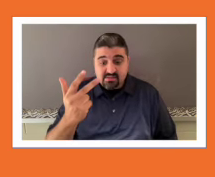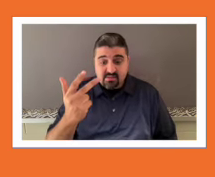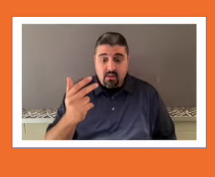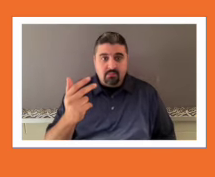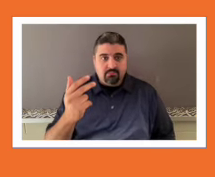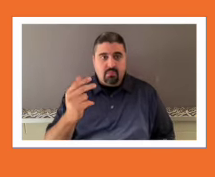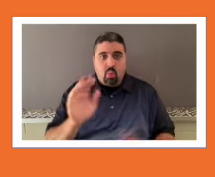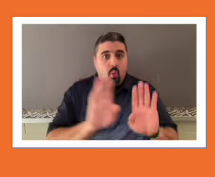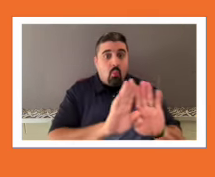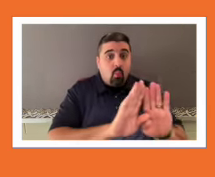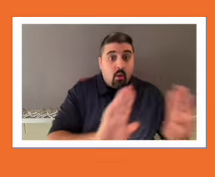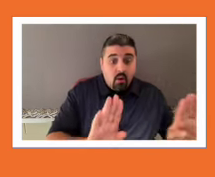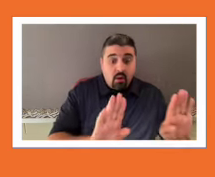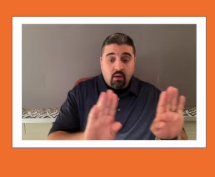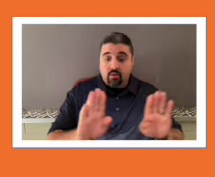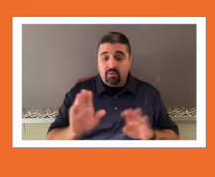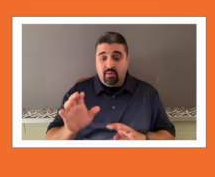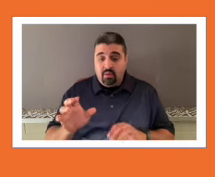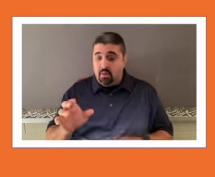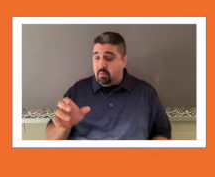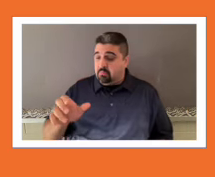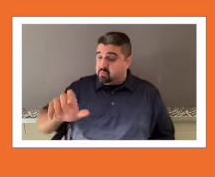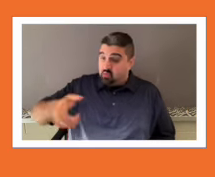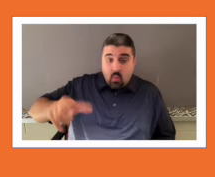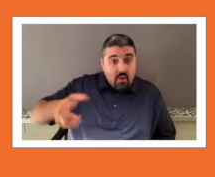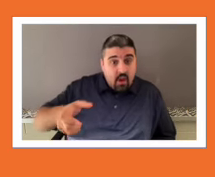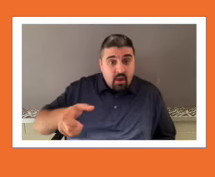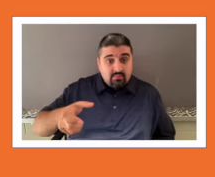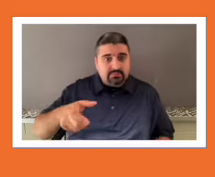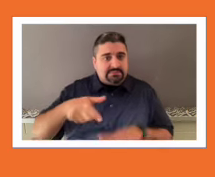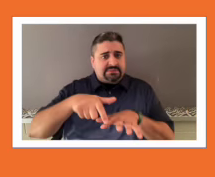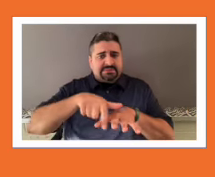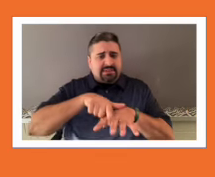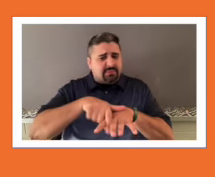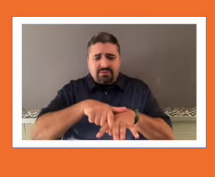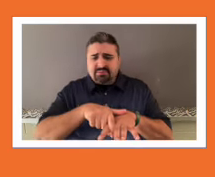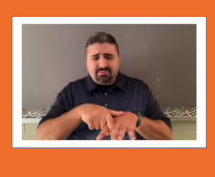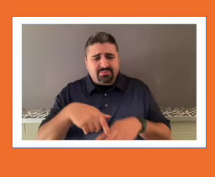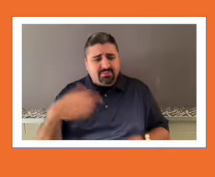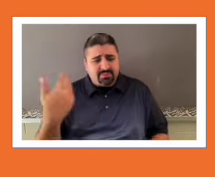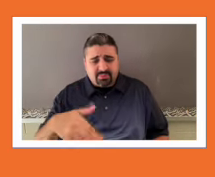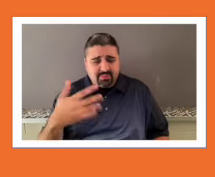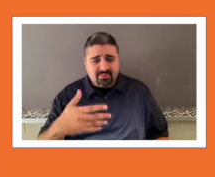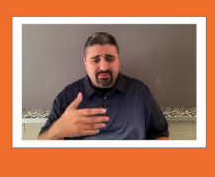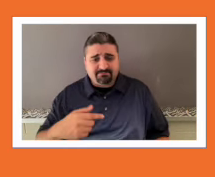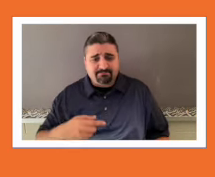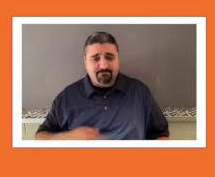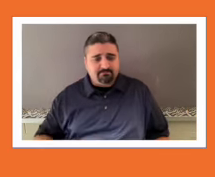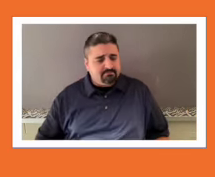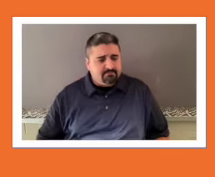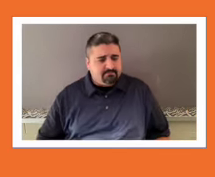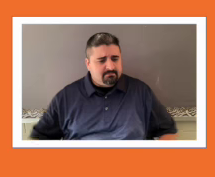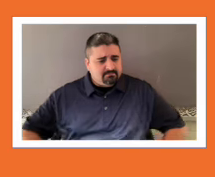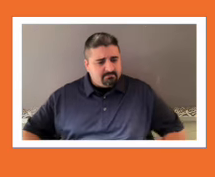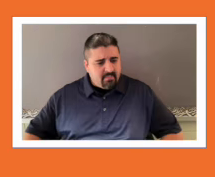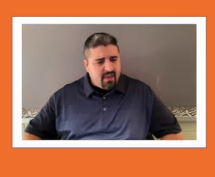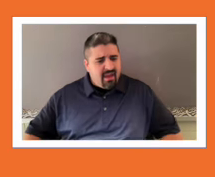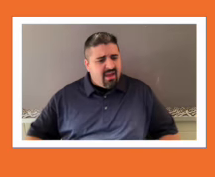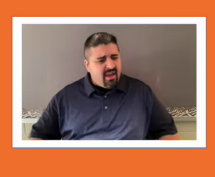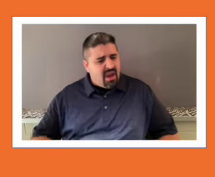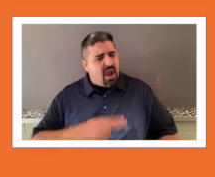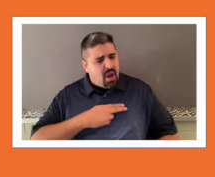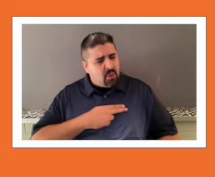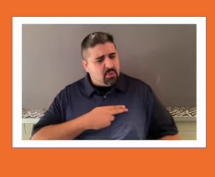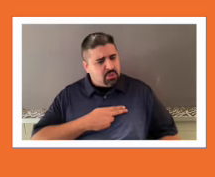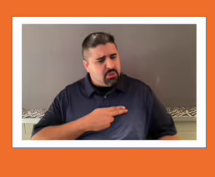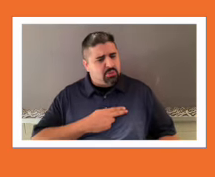heads. He had also painted part of the wall, 1 slipper, and a doorknob.